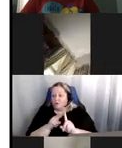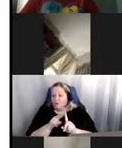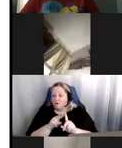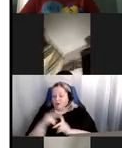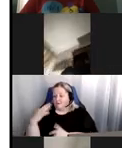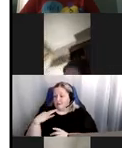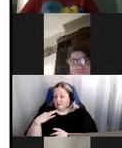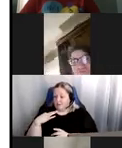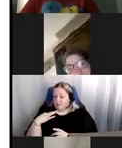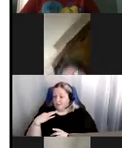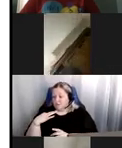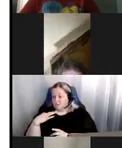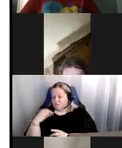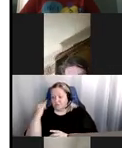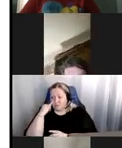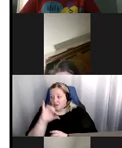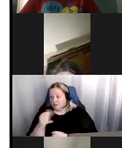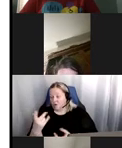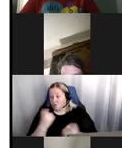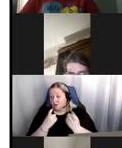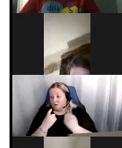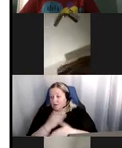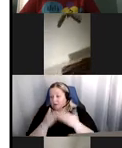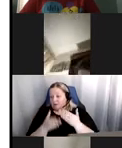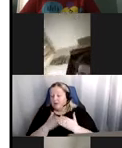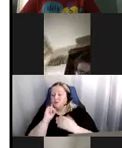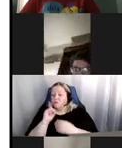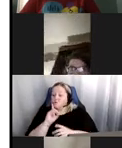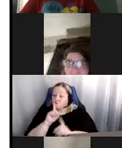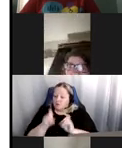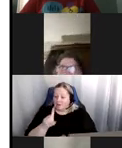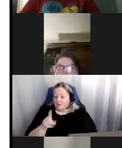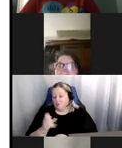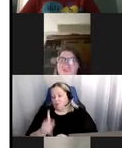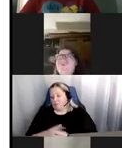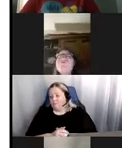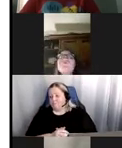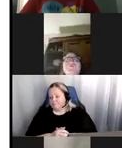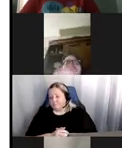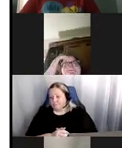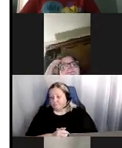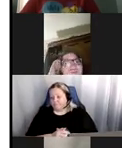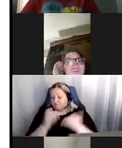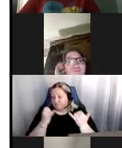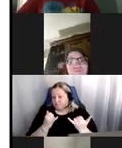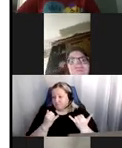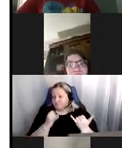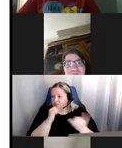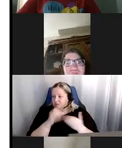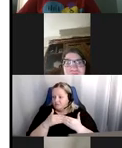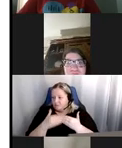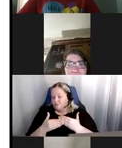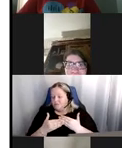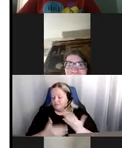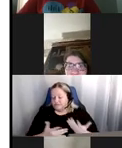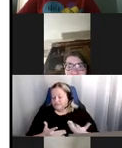volunteer. So if she has any questions at the end, she will be sure to ask those. Now, without further ado, I would